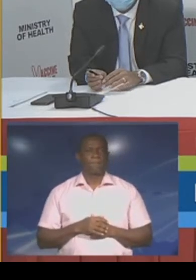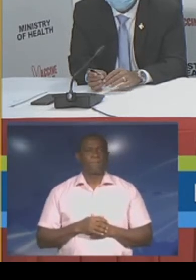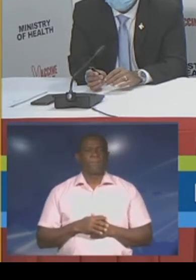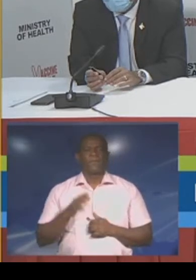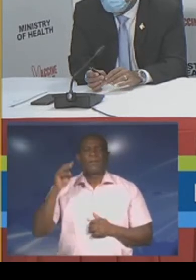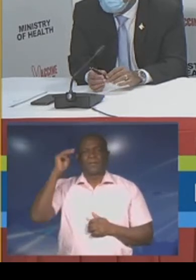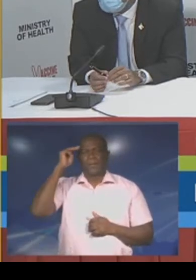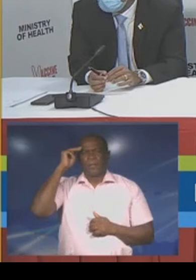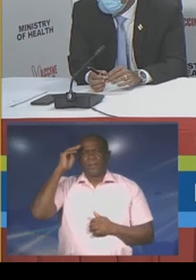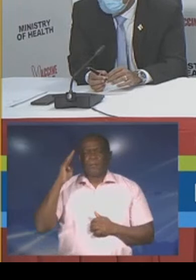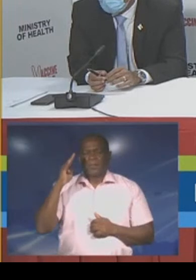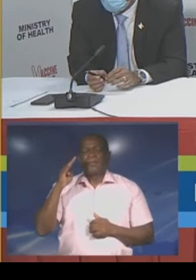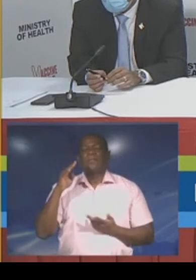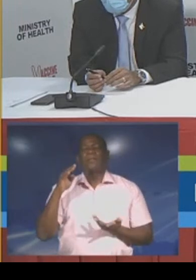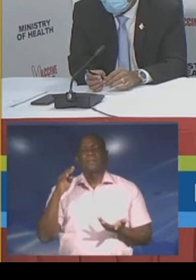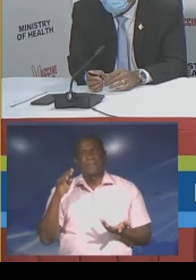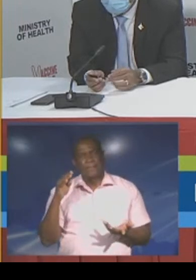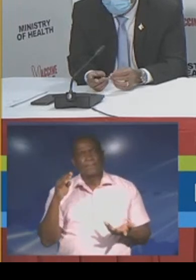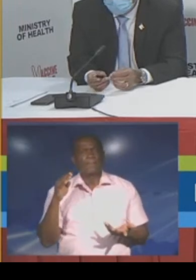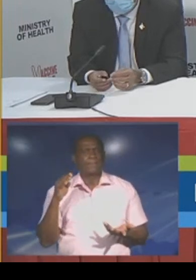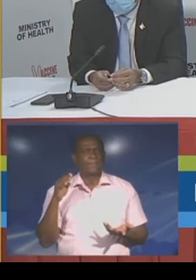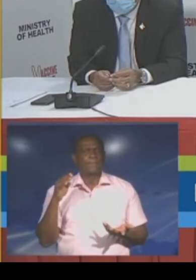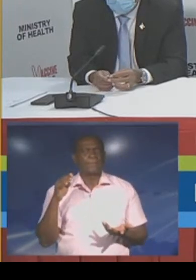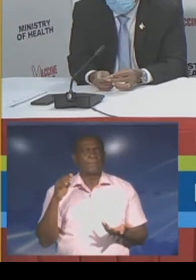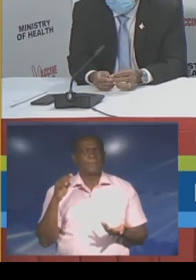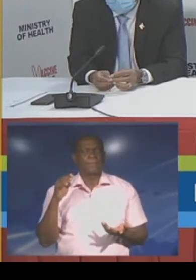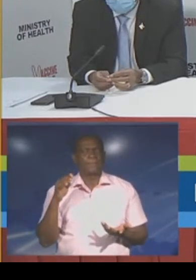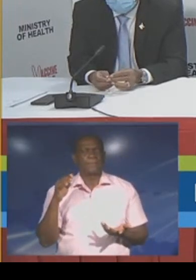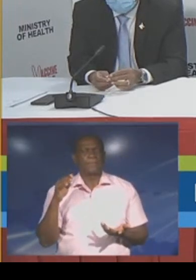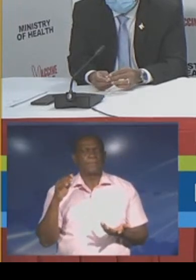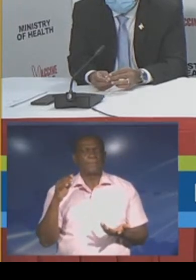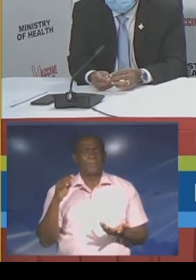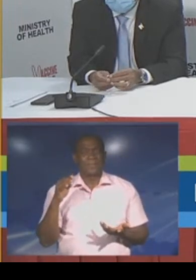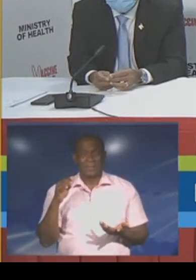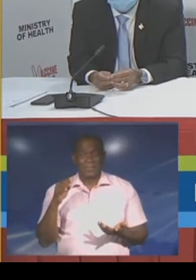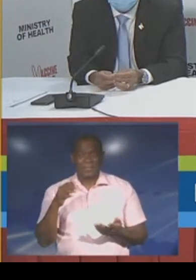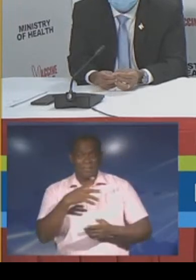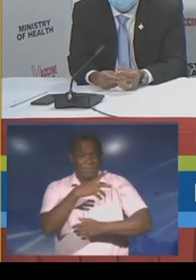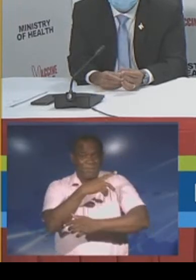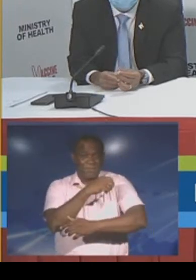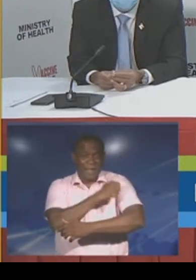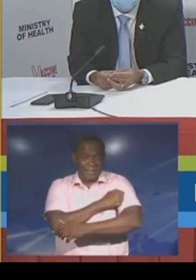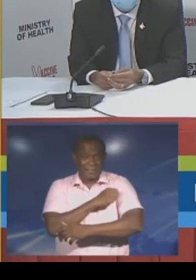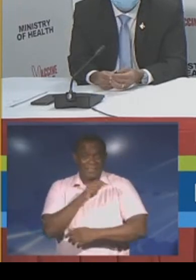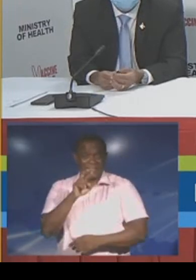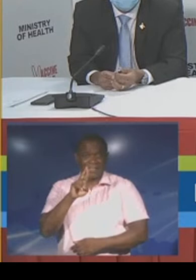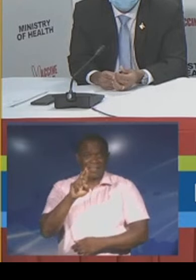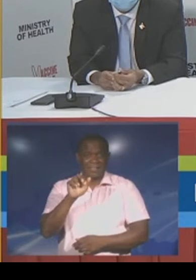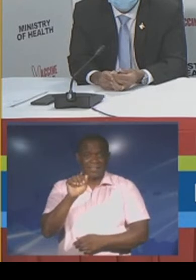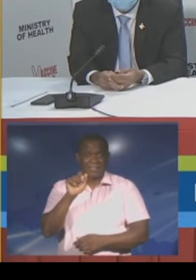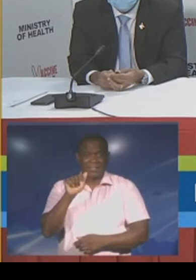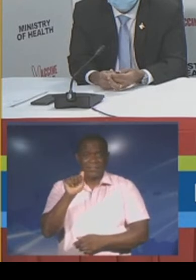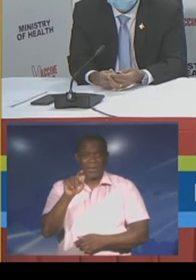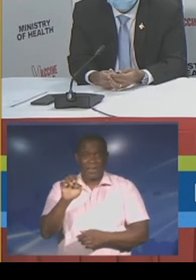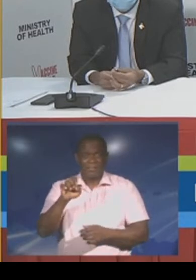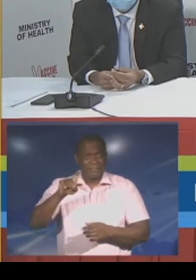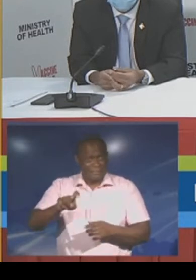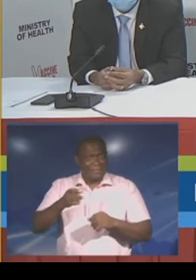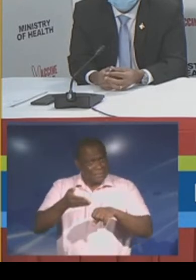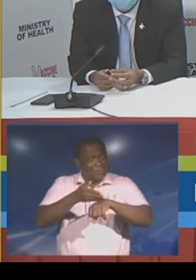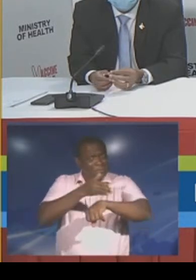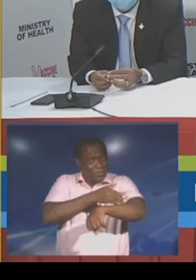Minister, are we doing anything at all to bring those numbers up? Reworking anything? Because I mean,